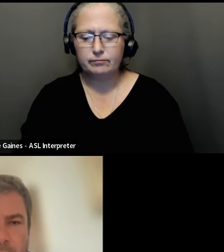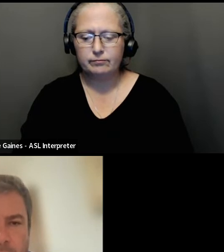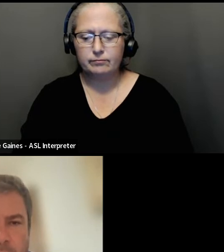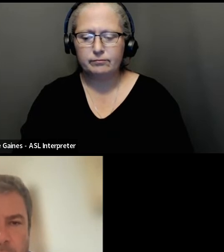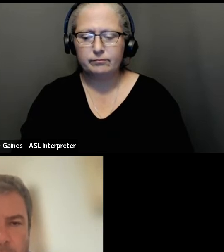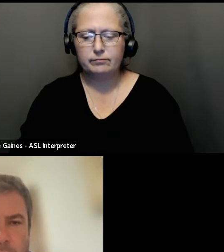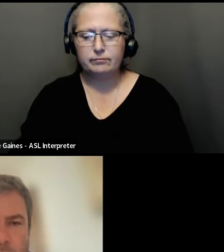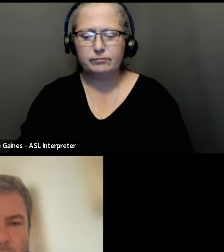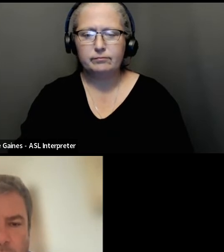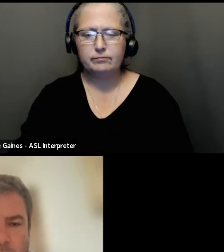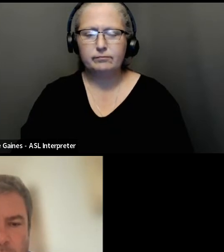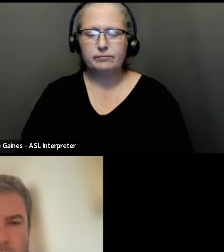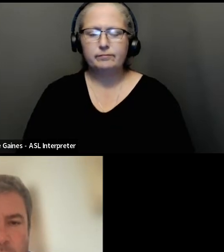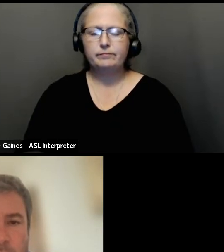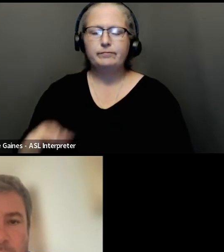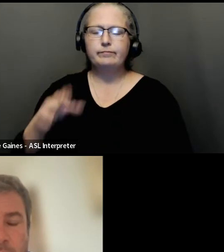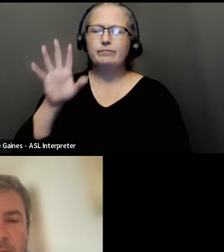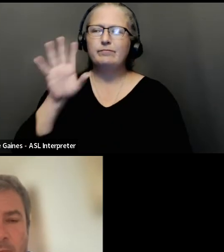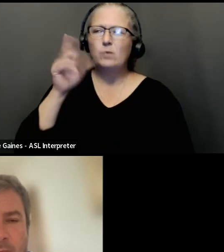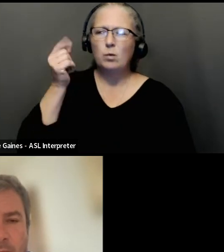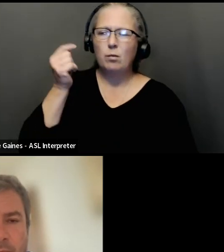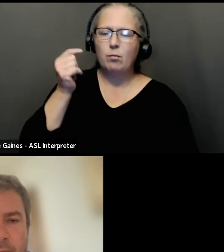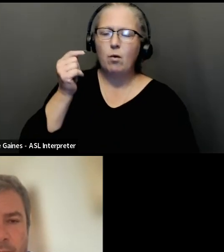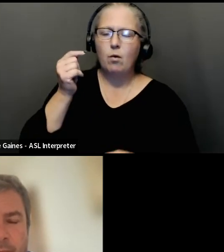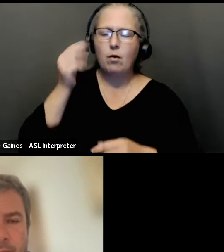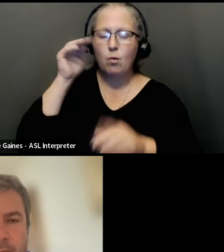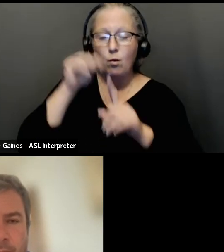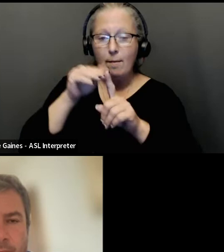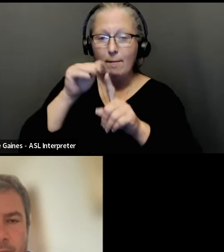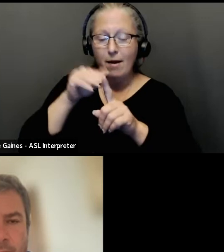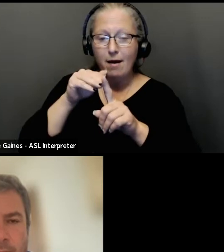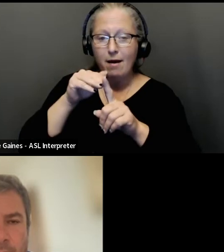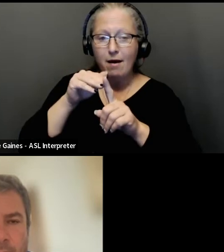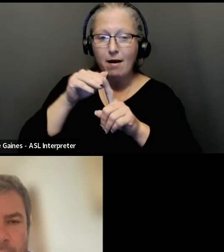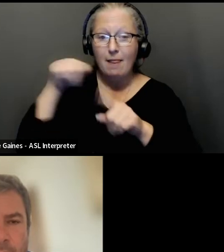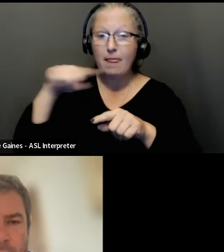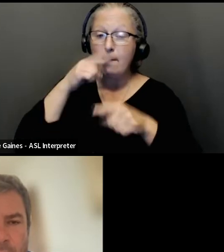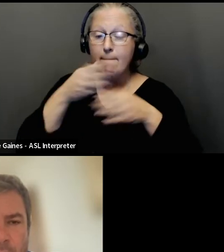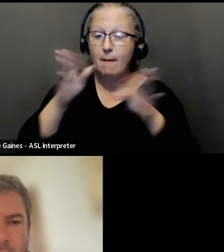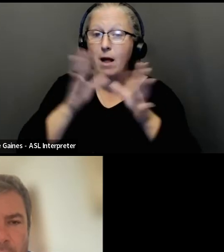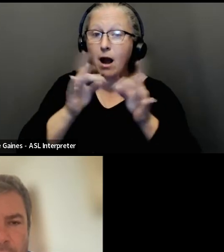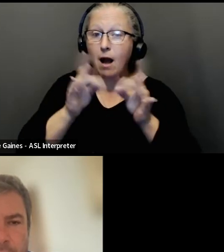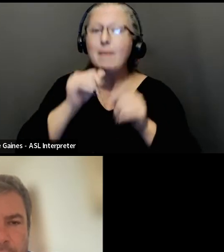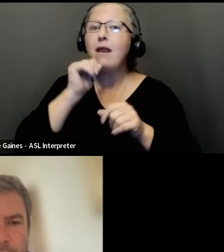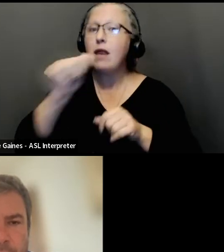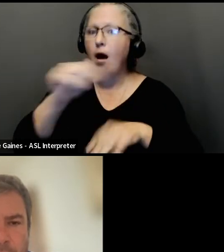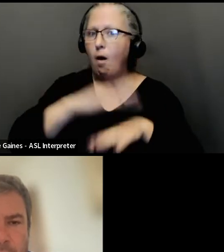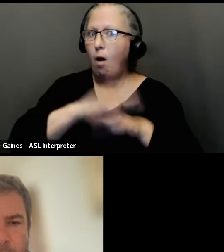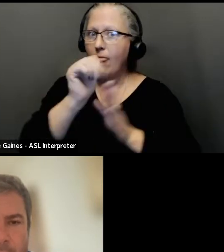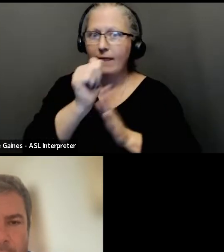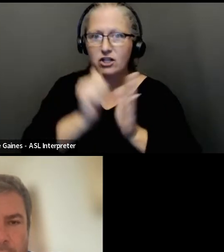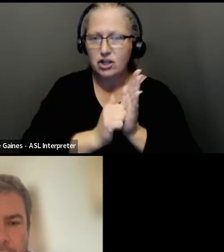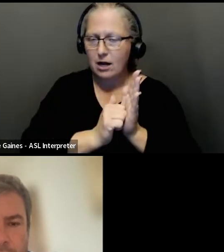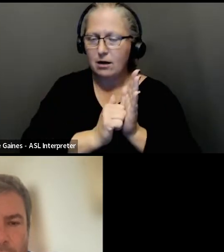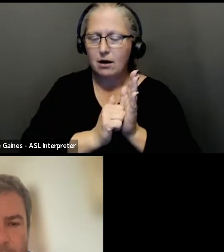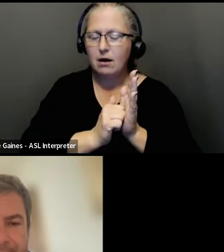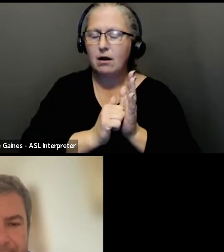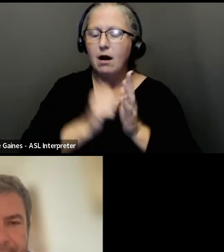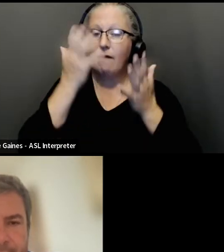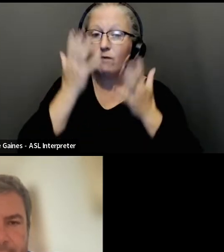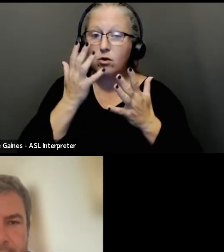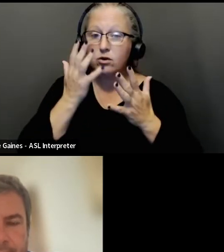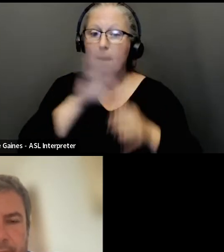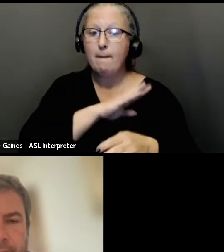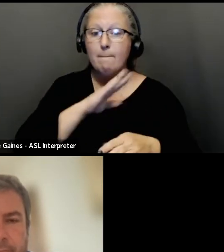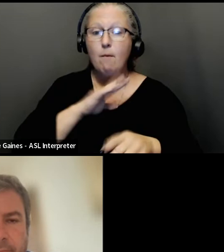oh, can I say one more thing? I'm sorry. So just a reminder that this is public comment, things that are not on the agenda. So unfortunately, our